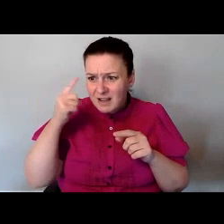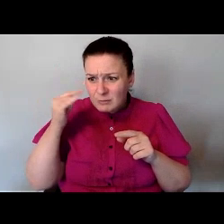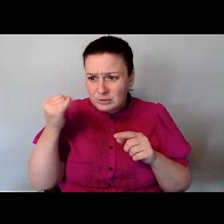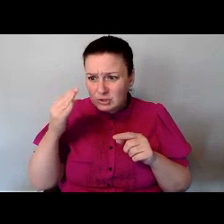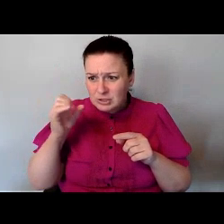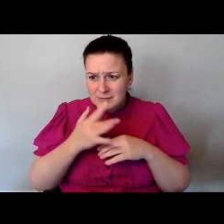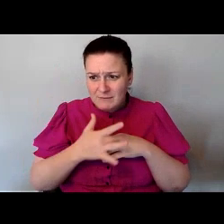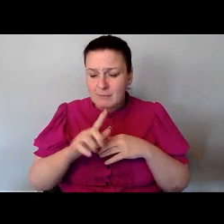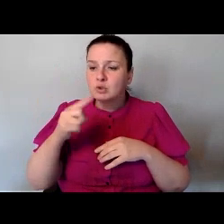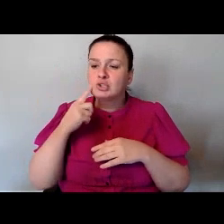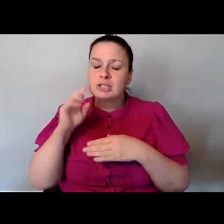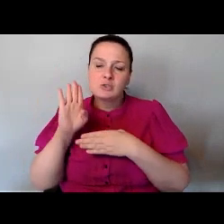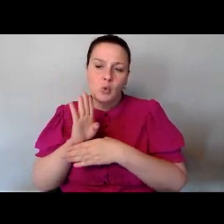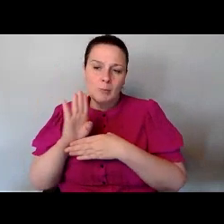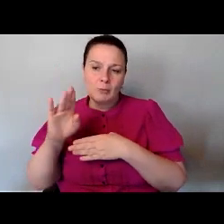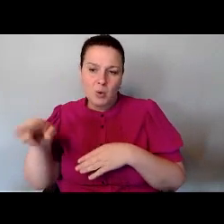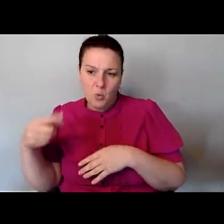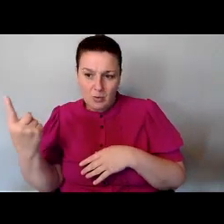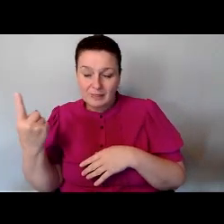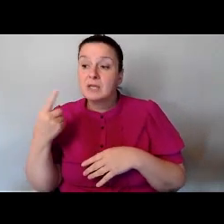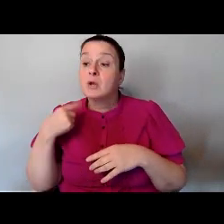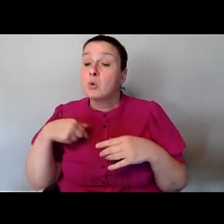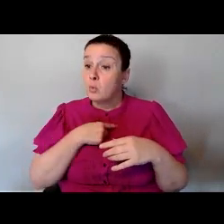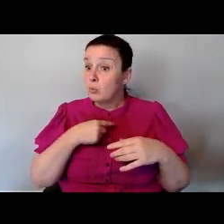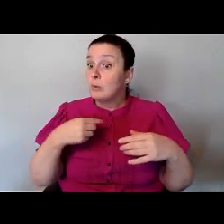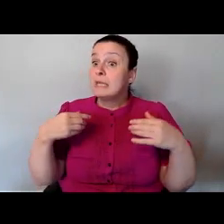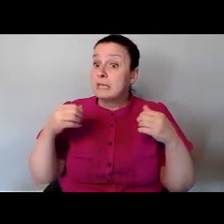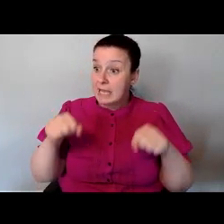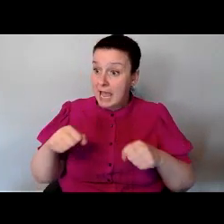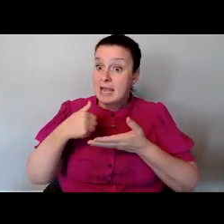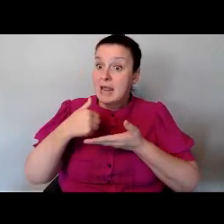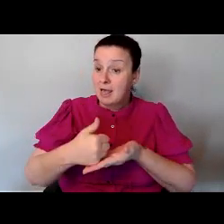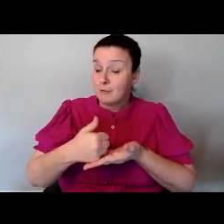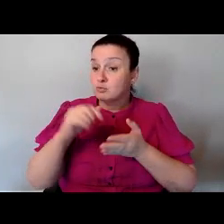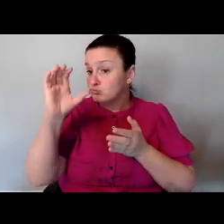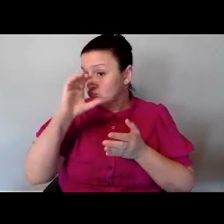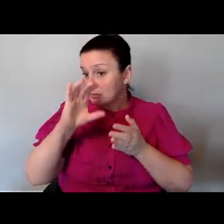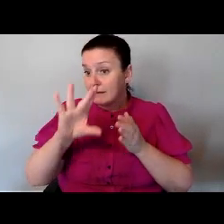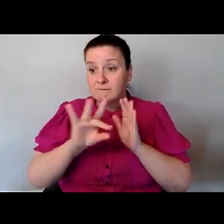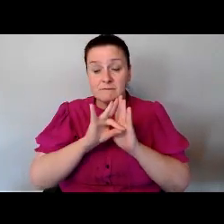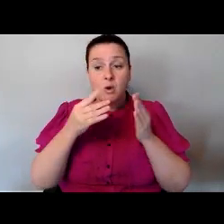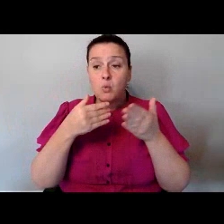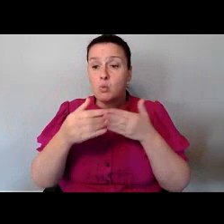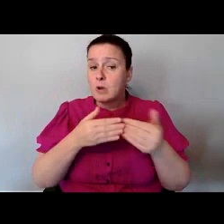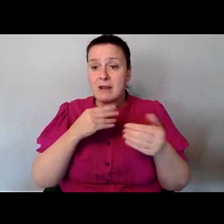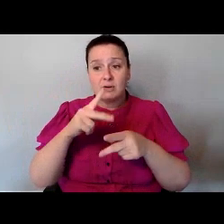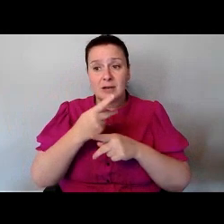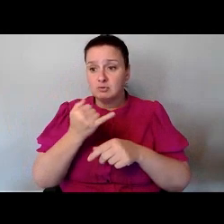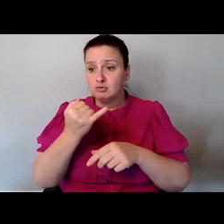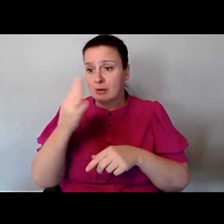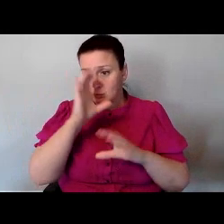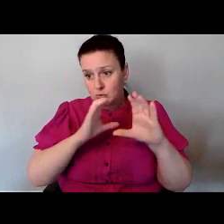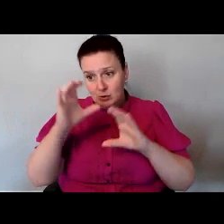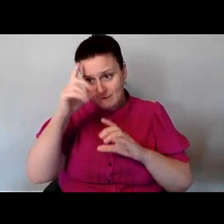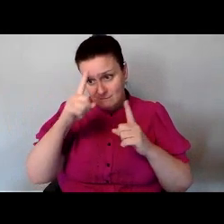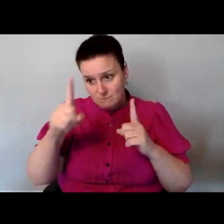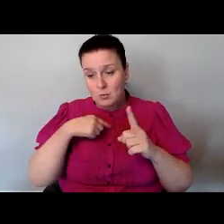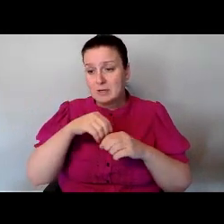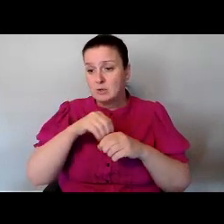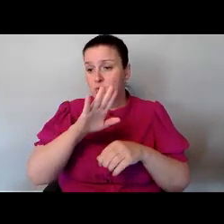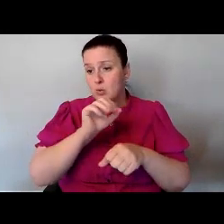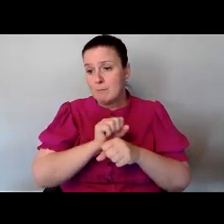corporate ones? And we can help you find whatever job you are looking for that is within your employment